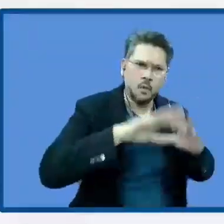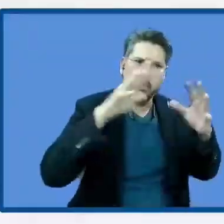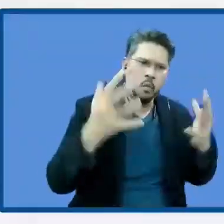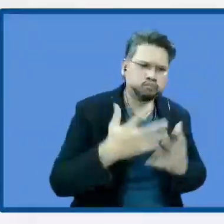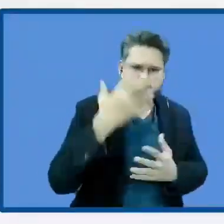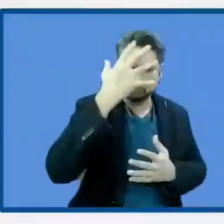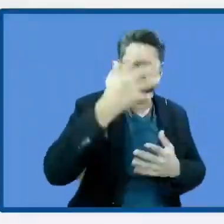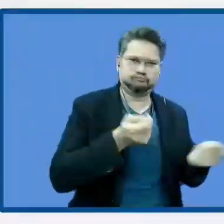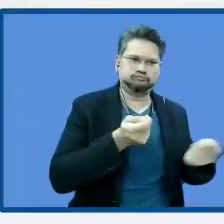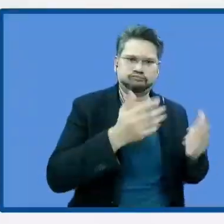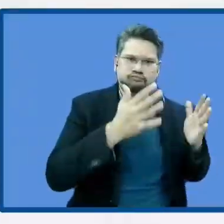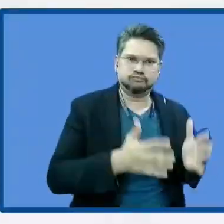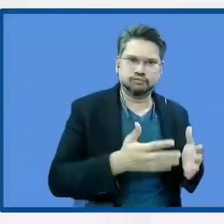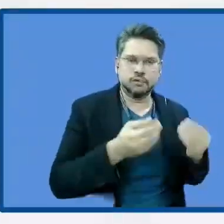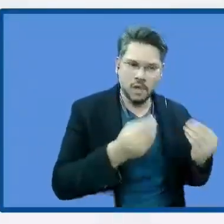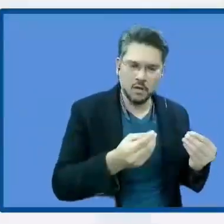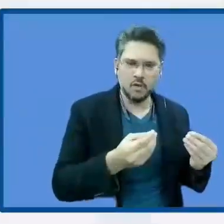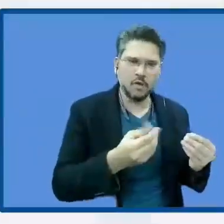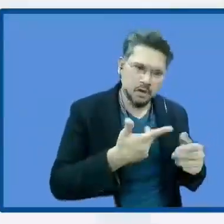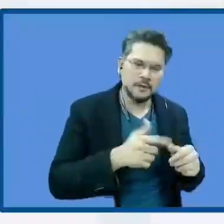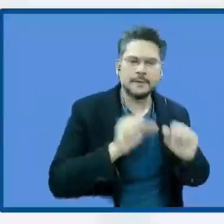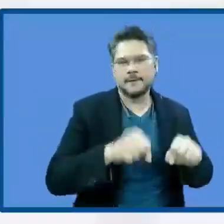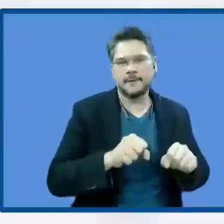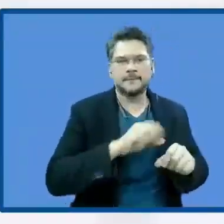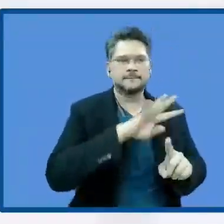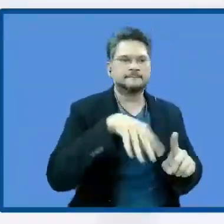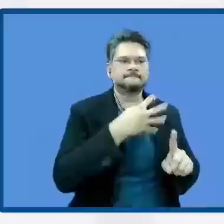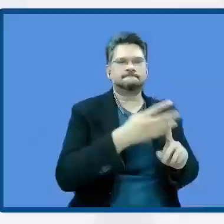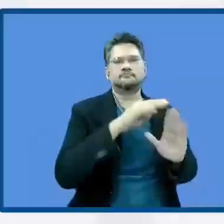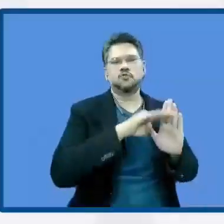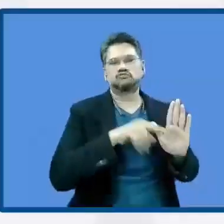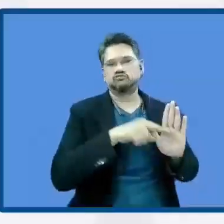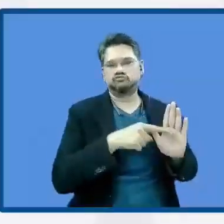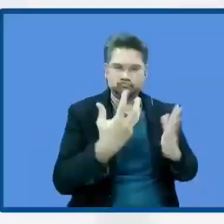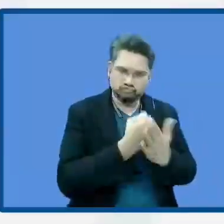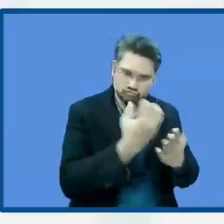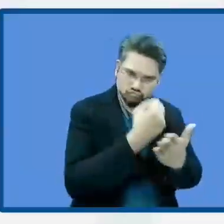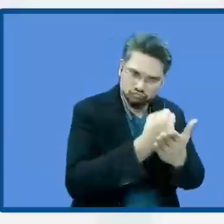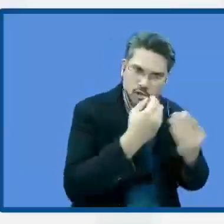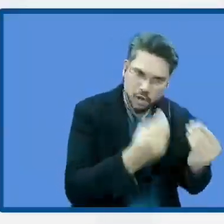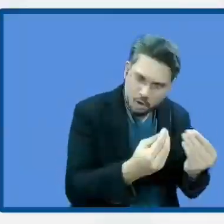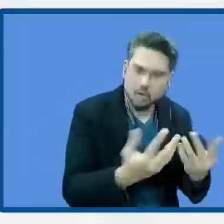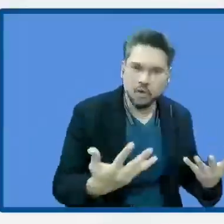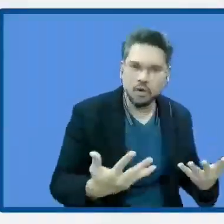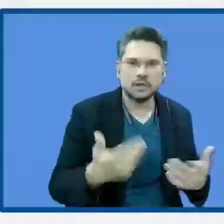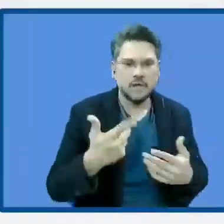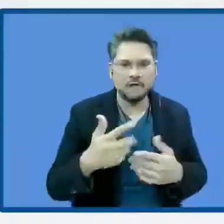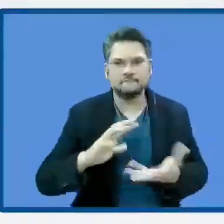the implementation of sustainable development policies and tackling climate change and